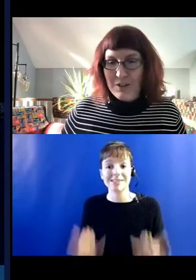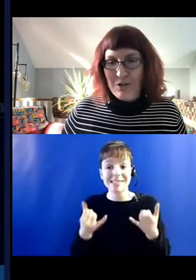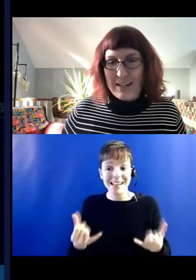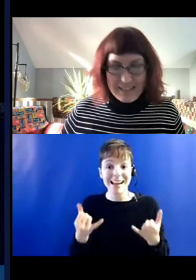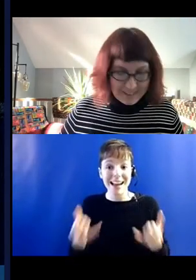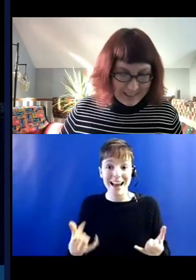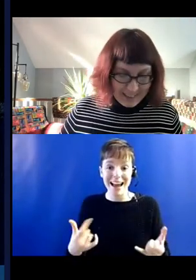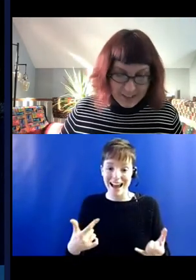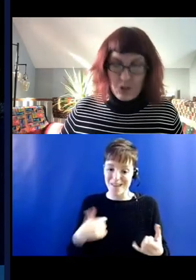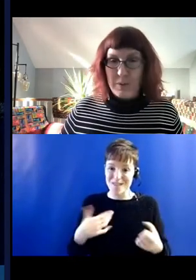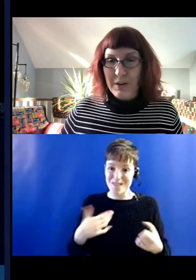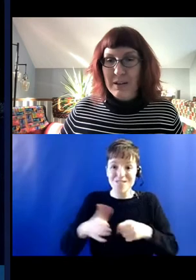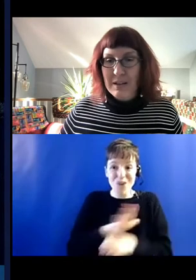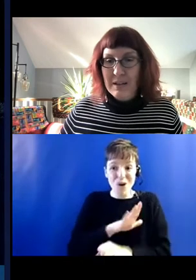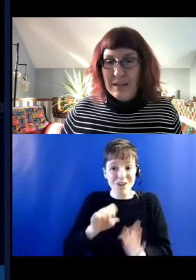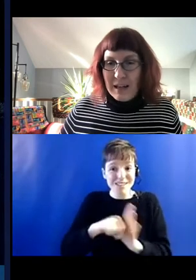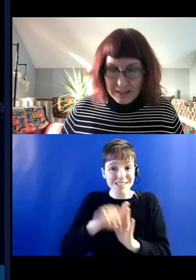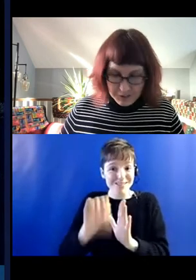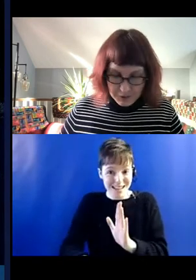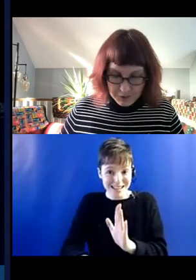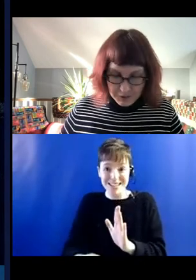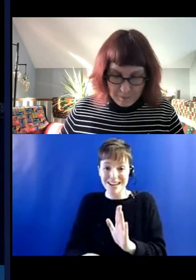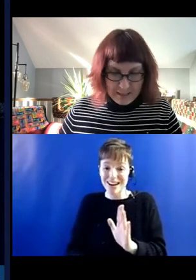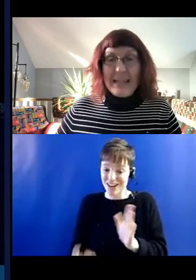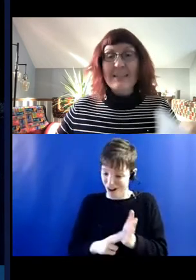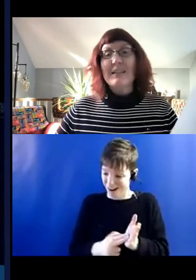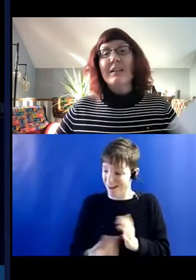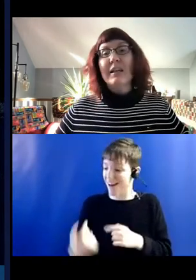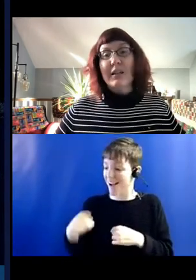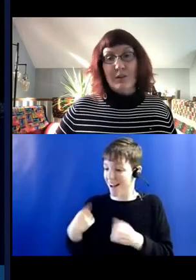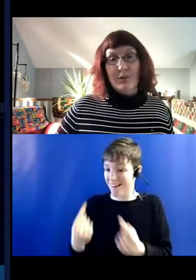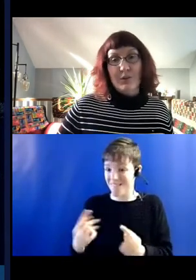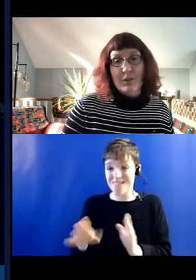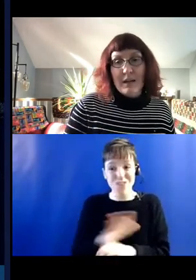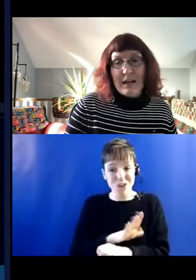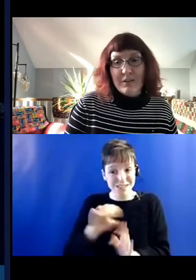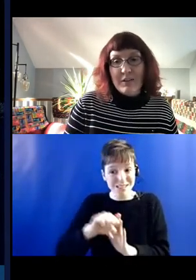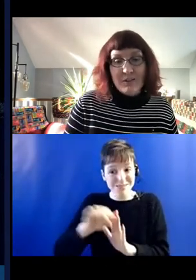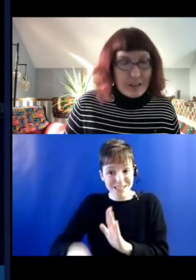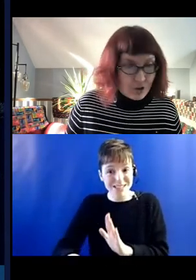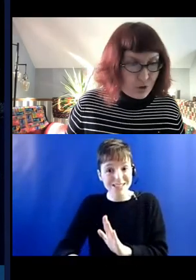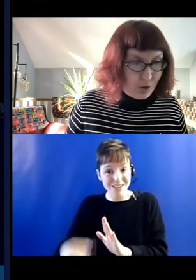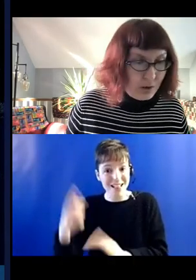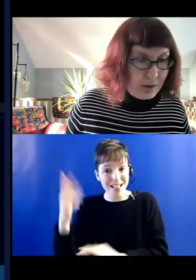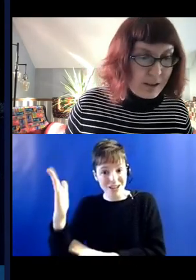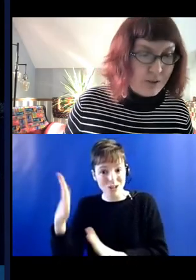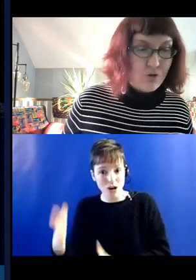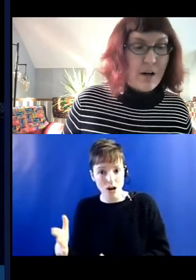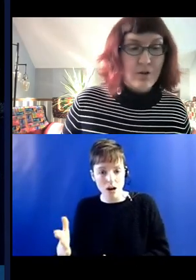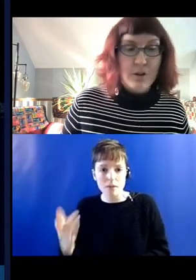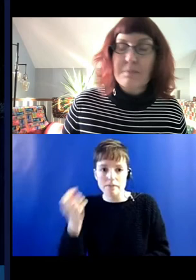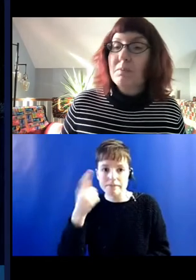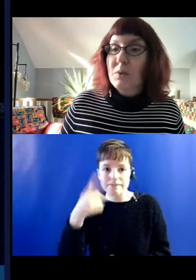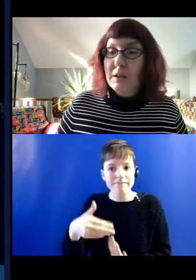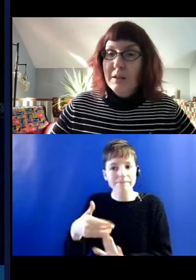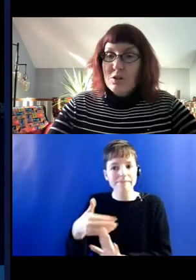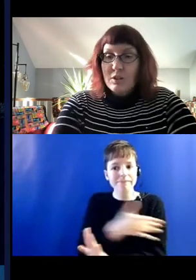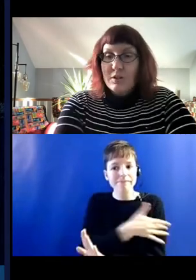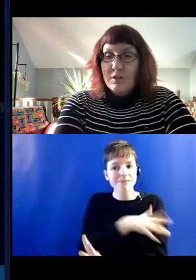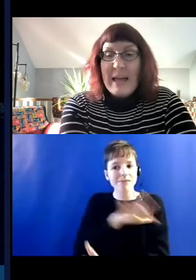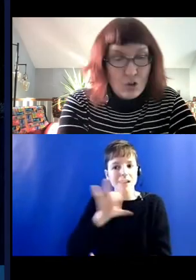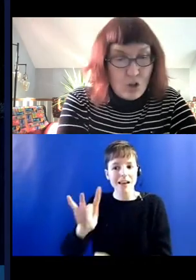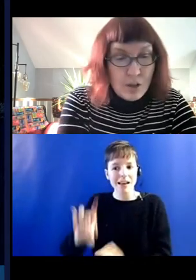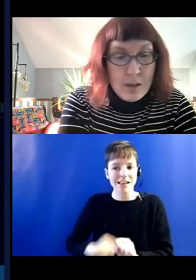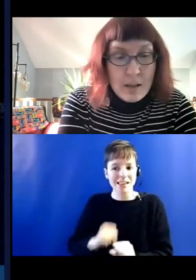a contract as a lecturer. I spent 8 years as a sessional instructor.